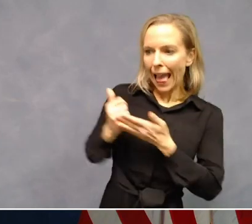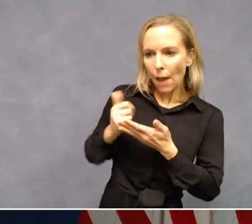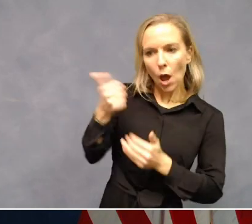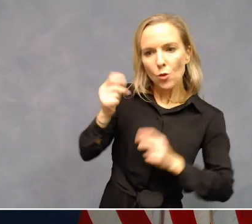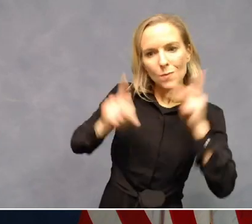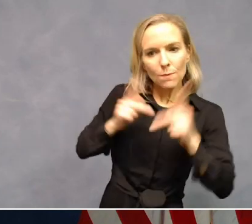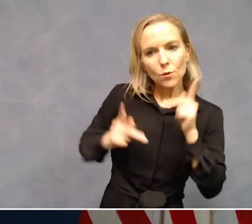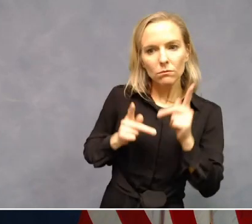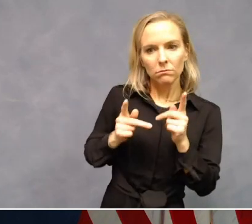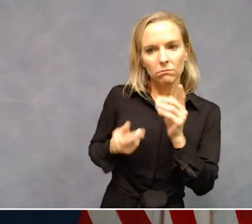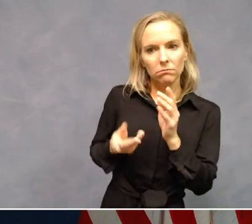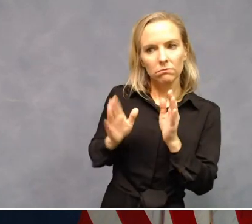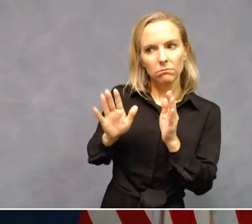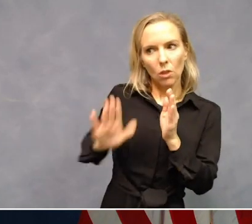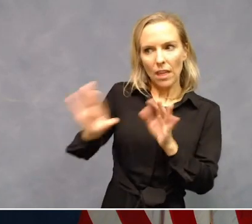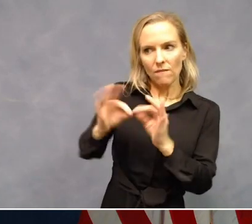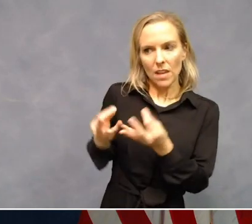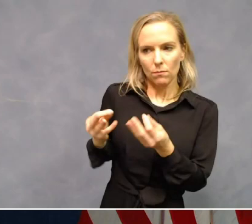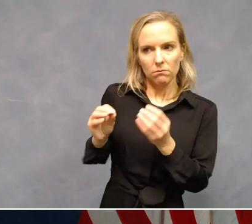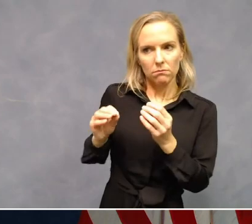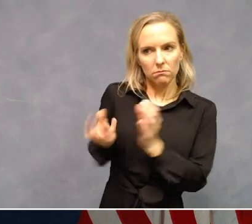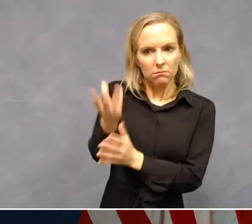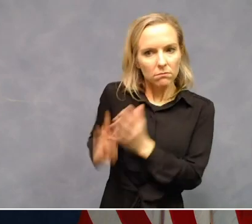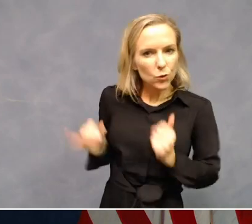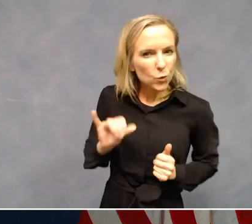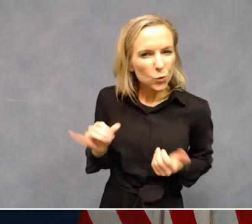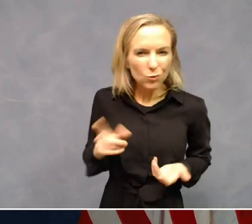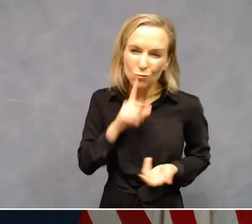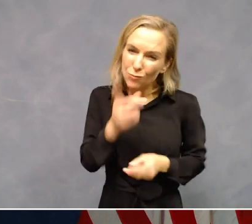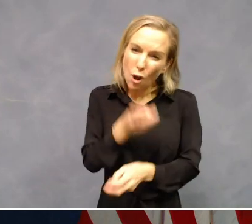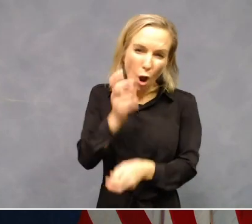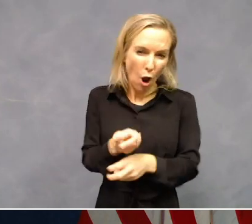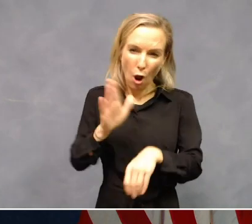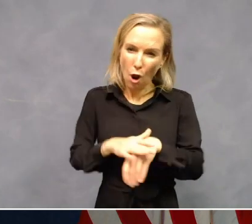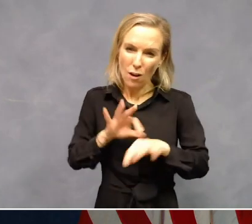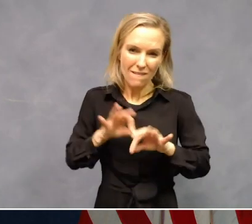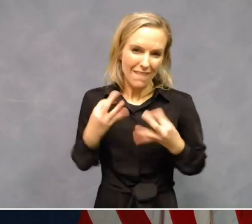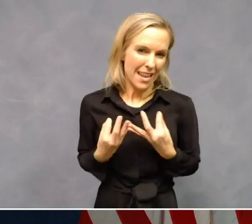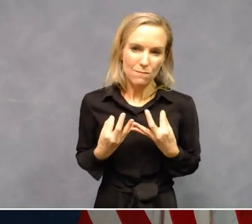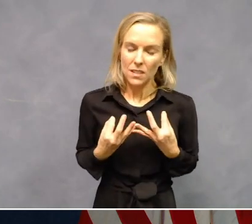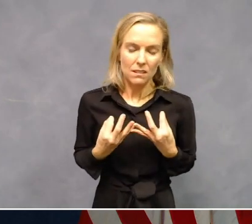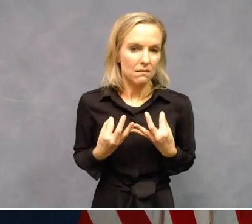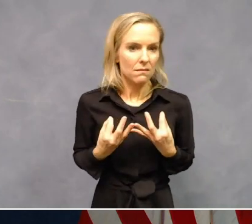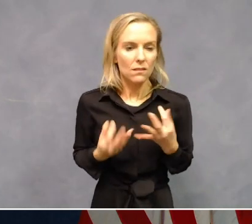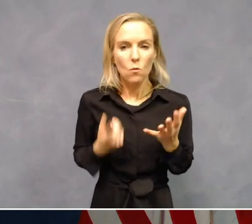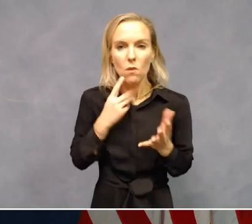theirs? This is really hard on their families. We've lost